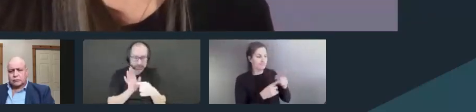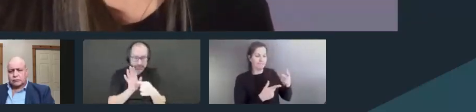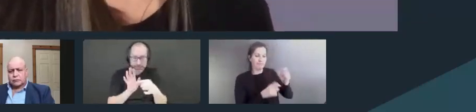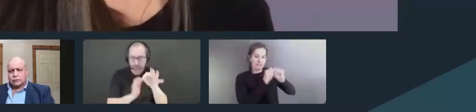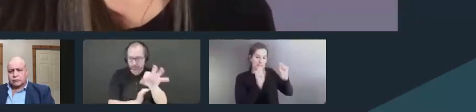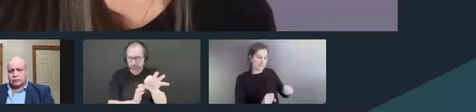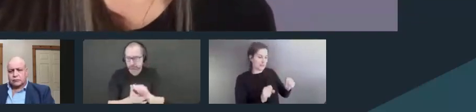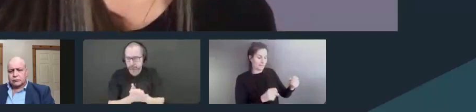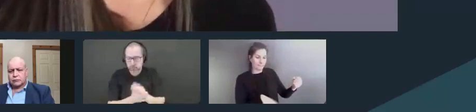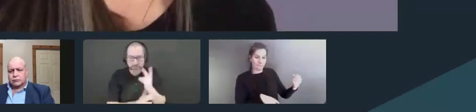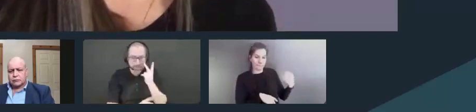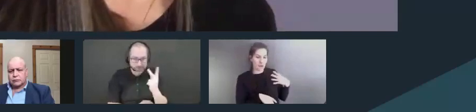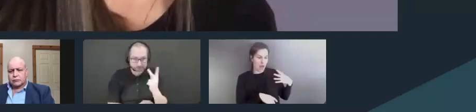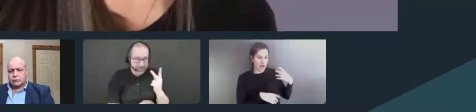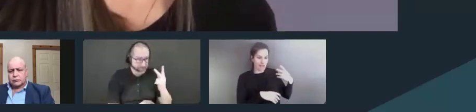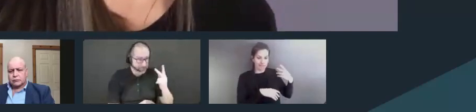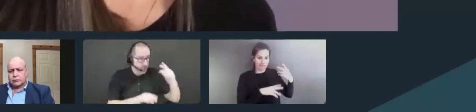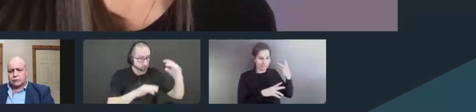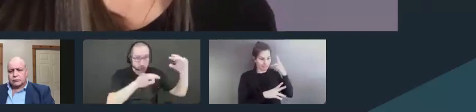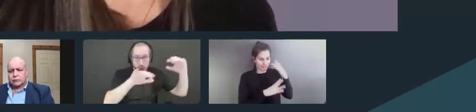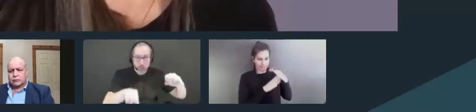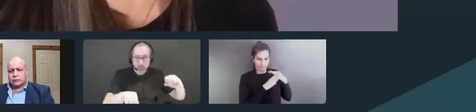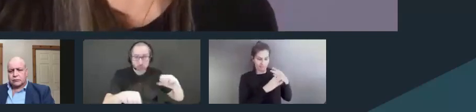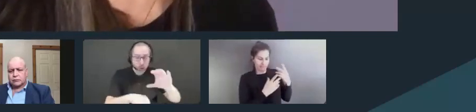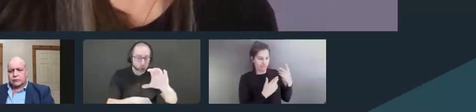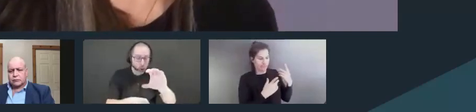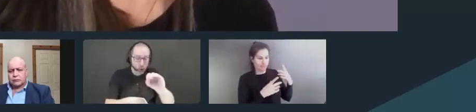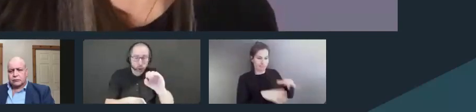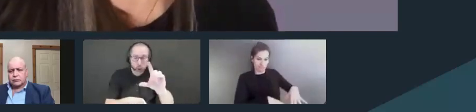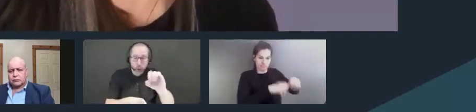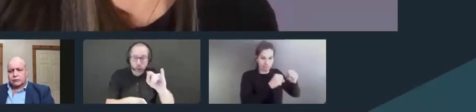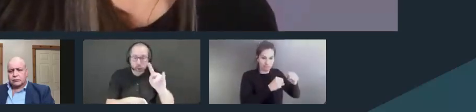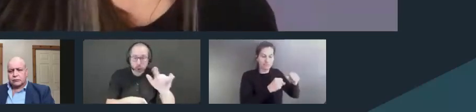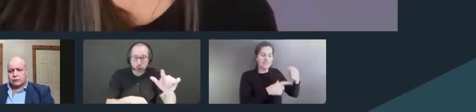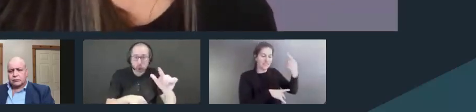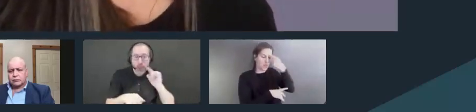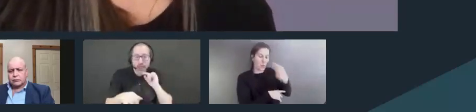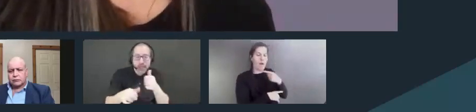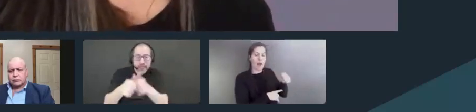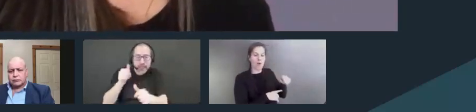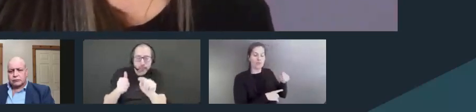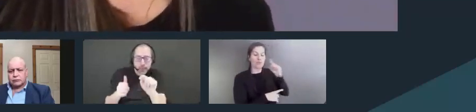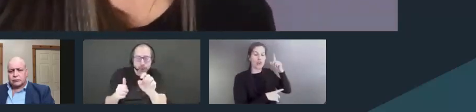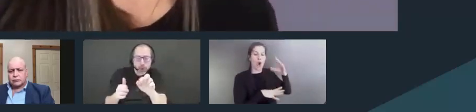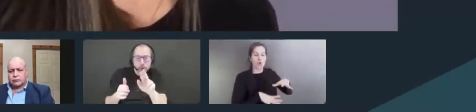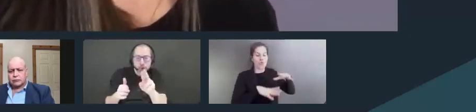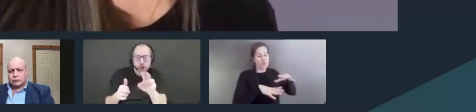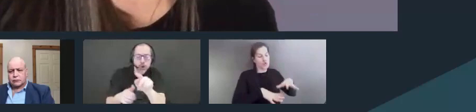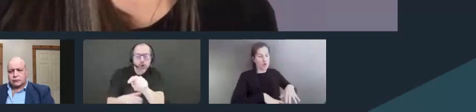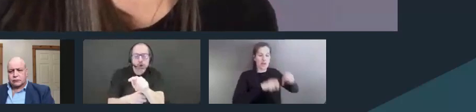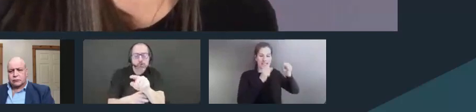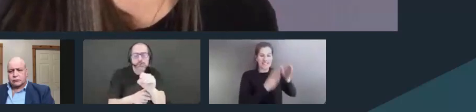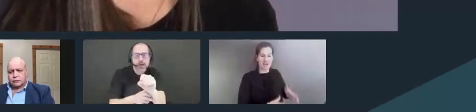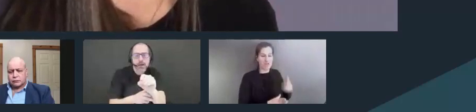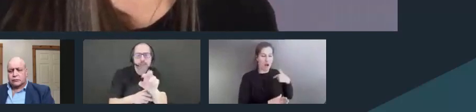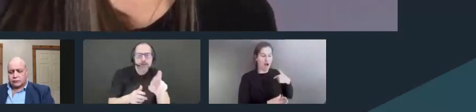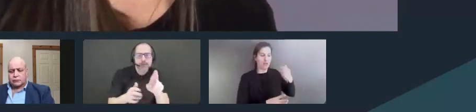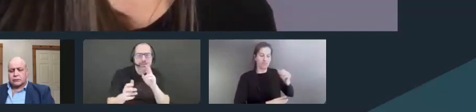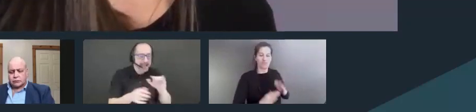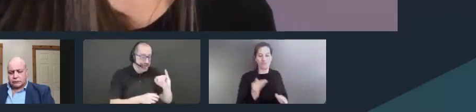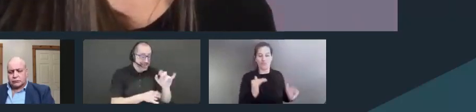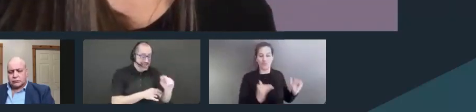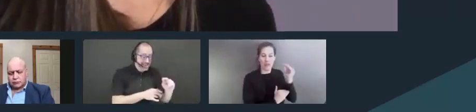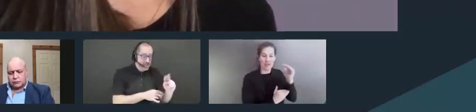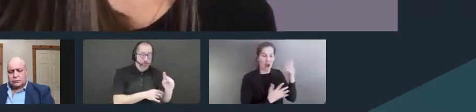colonial undertones in the terms of reference that guided Ian Martin's 2000 Language of Instruction report for the government